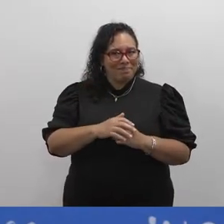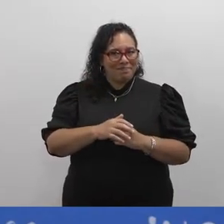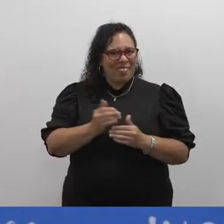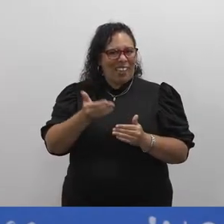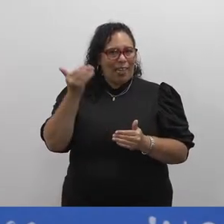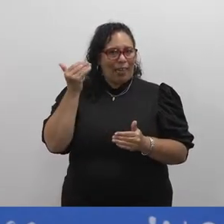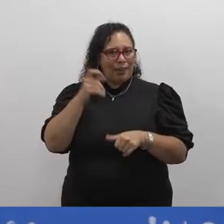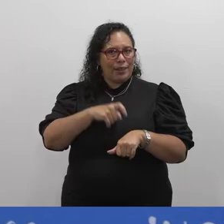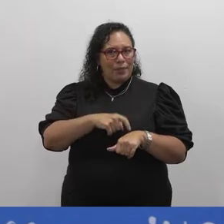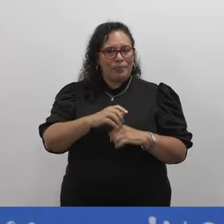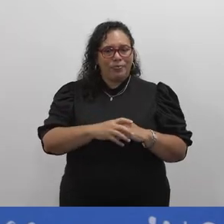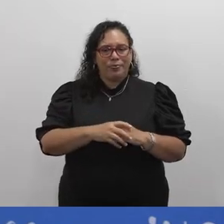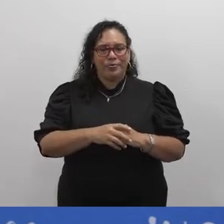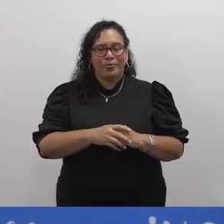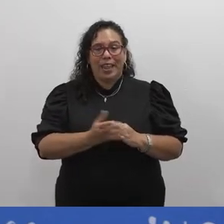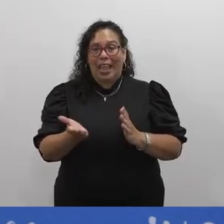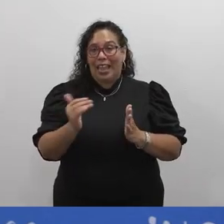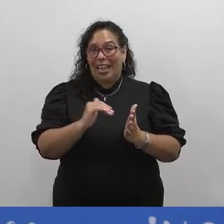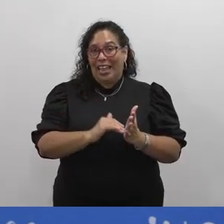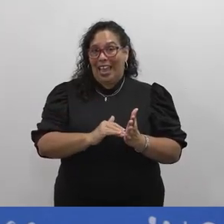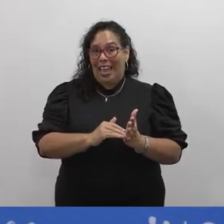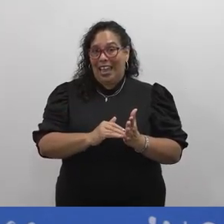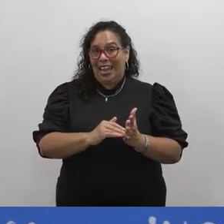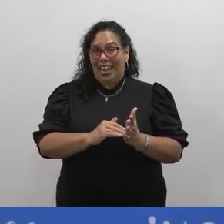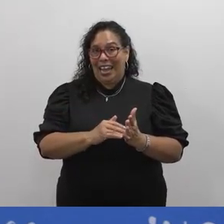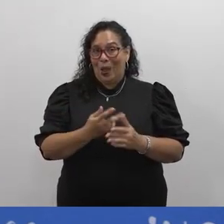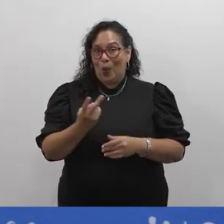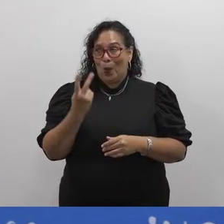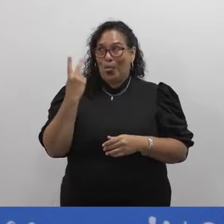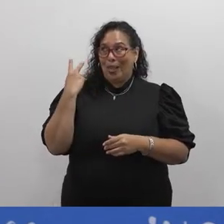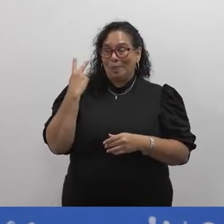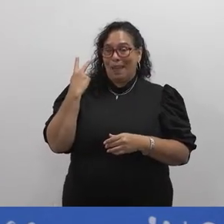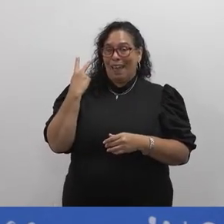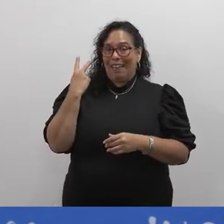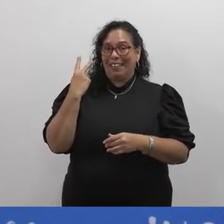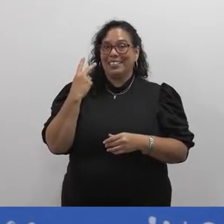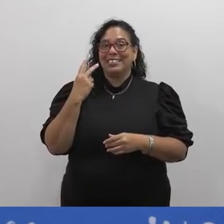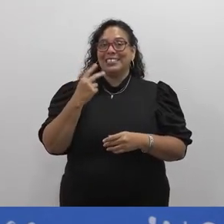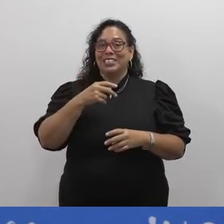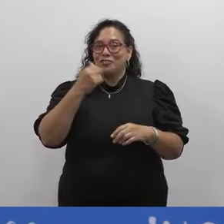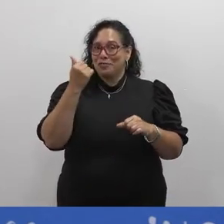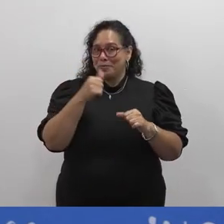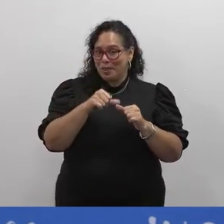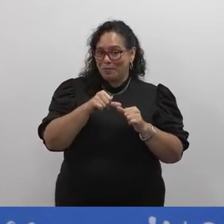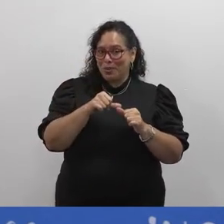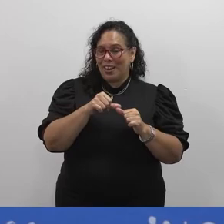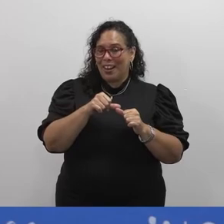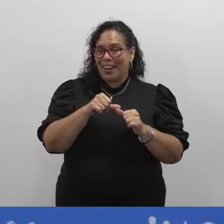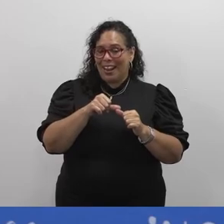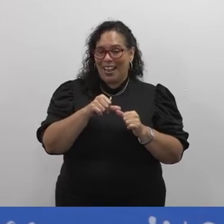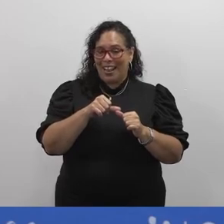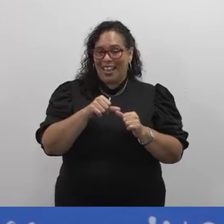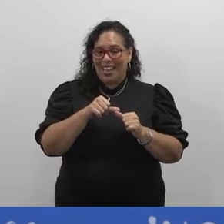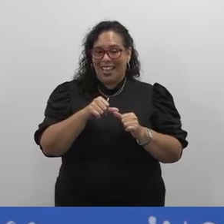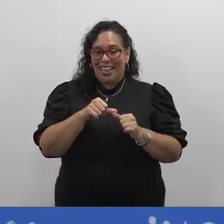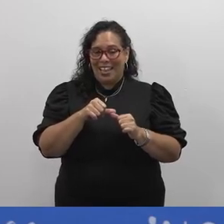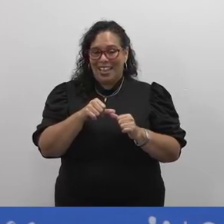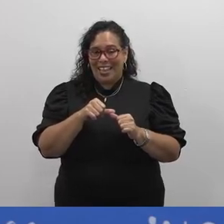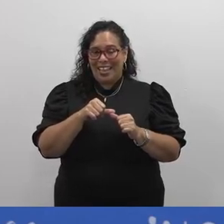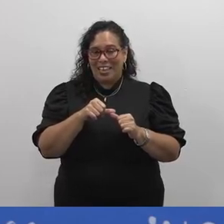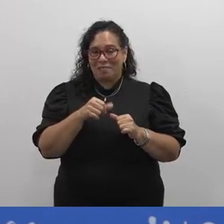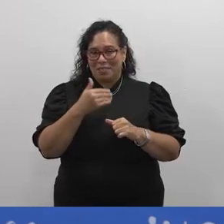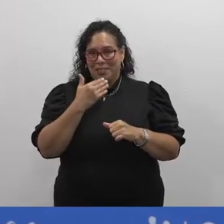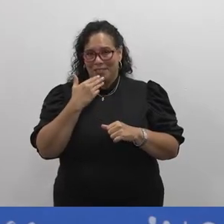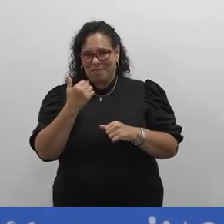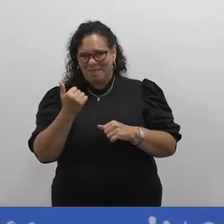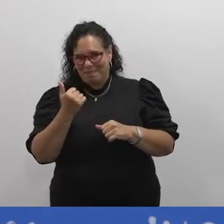And in the manual, and I'm, again, looking back and remembering, you know, how it is in an ideal world,